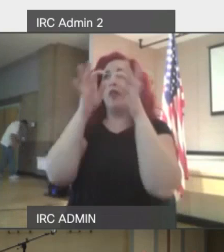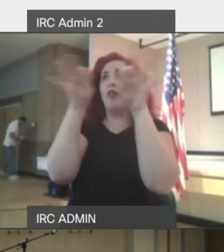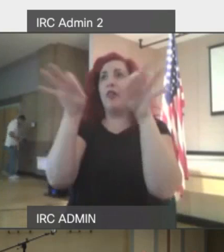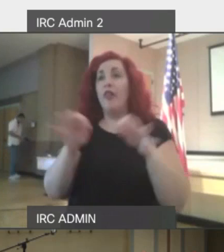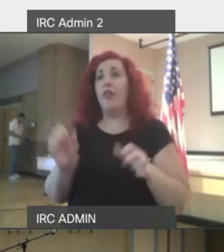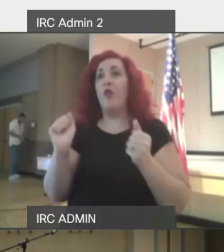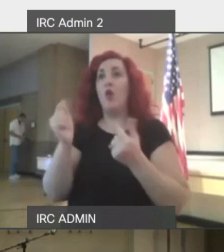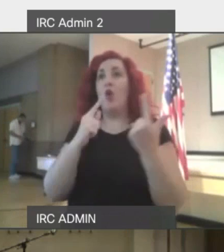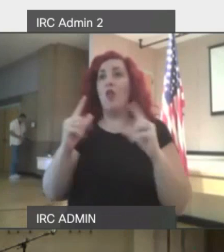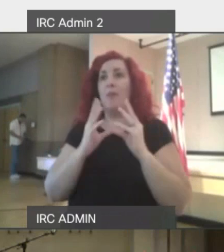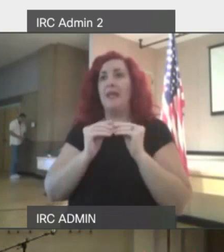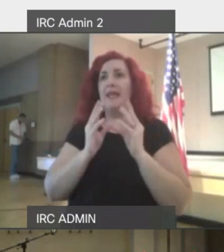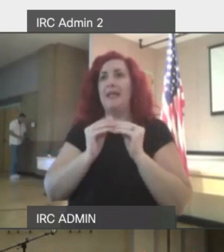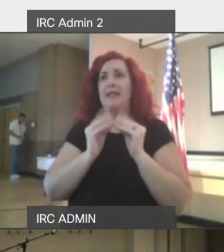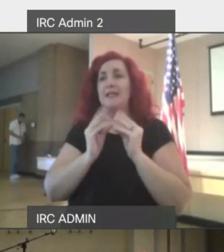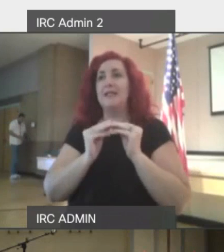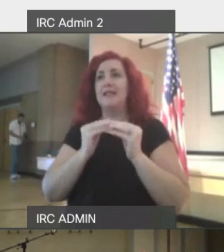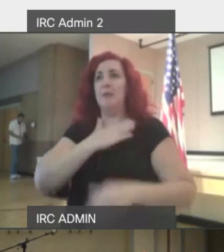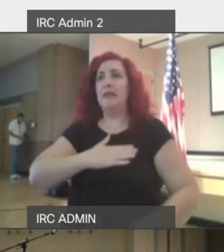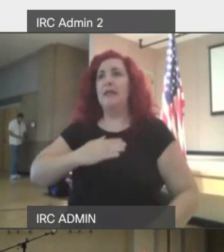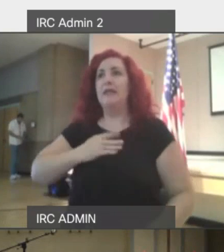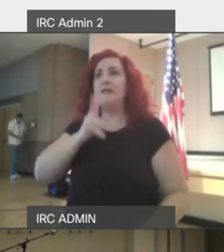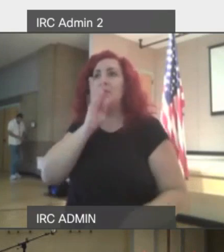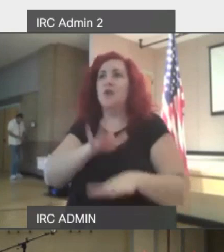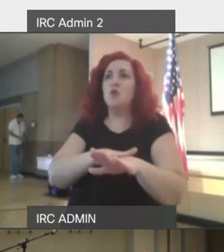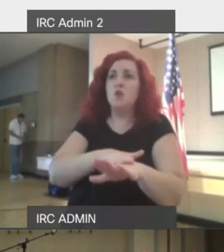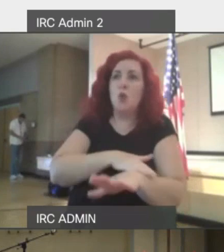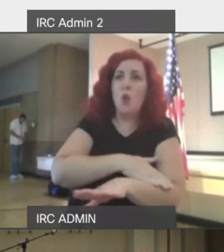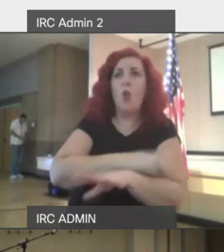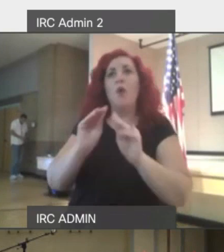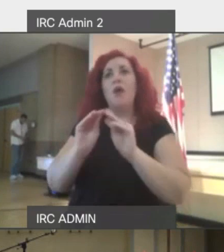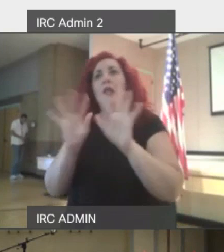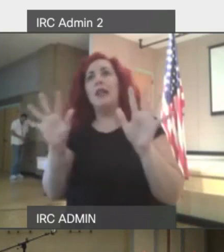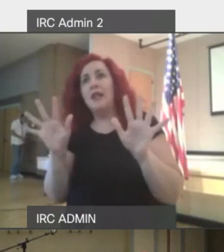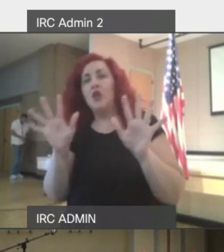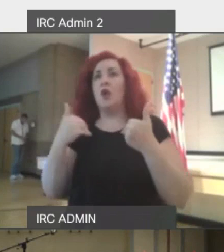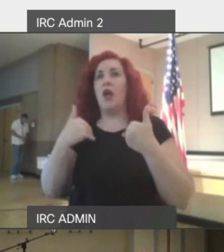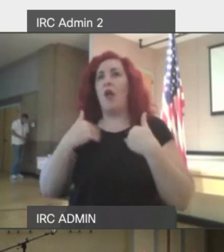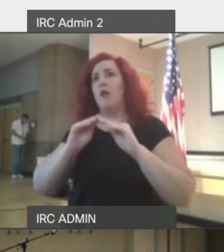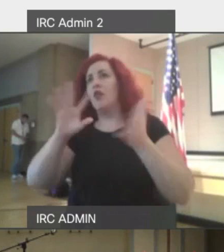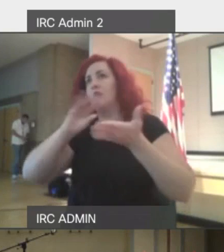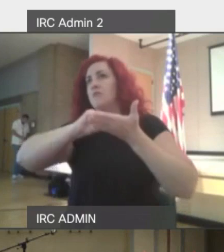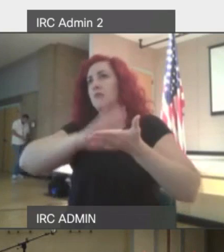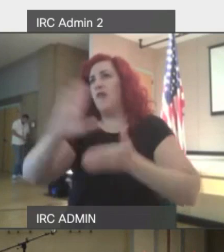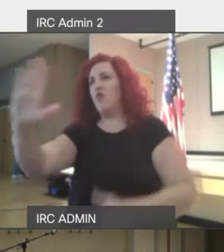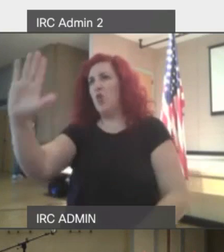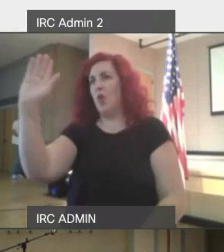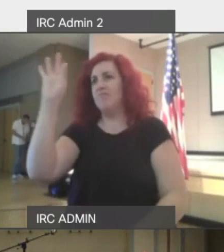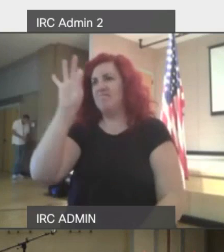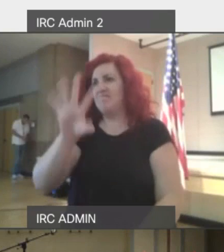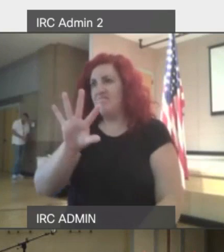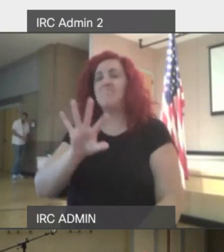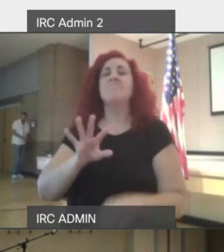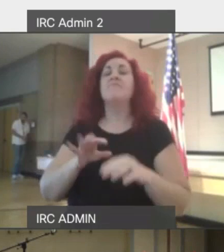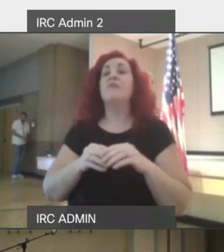transcribing every meeting. Please speak slowly and clearly so we have a clear record of your input.